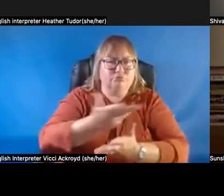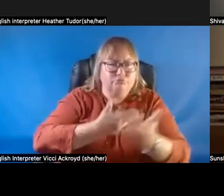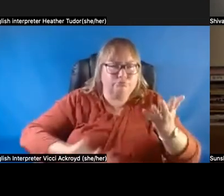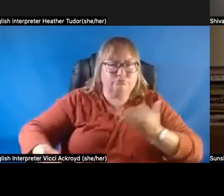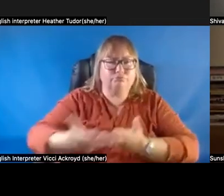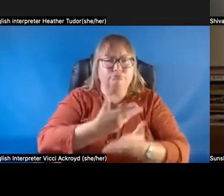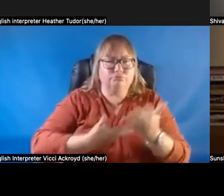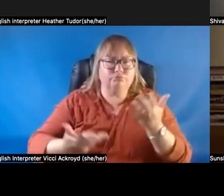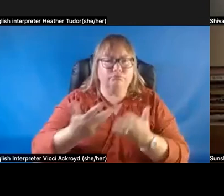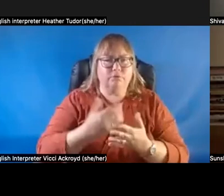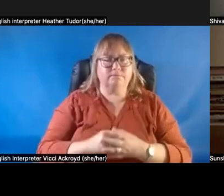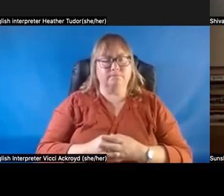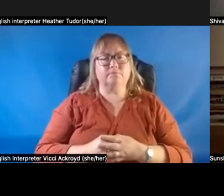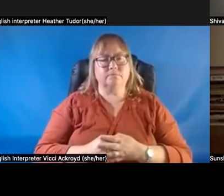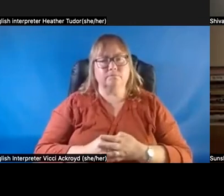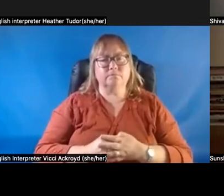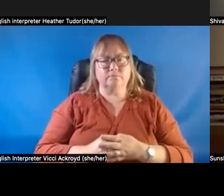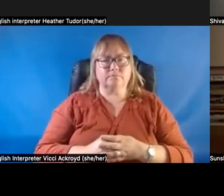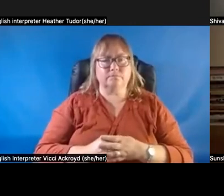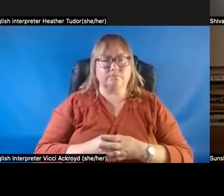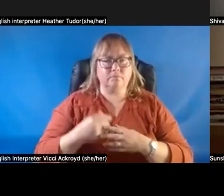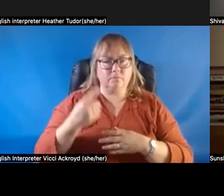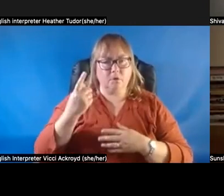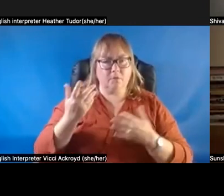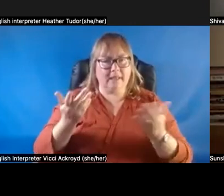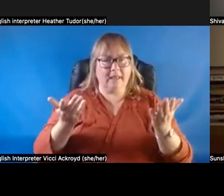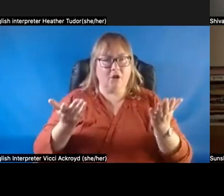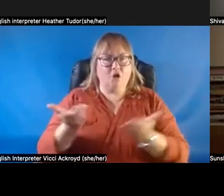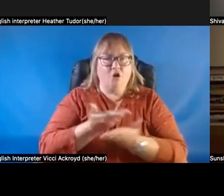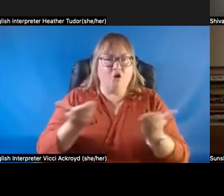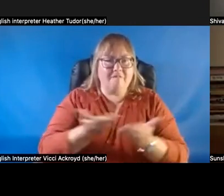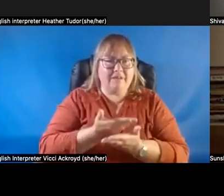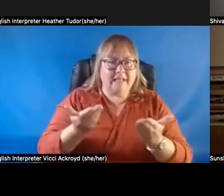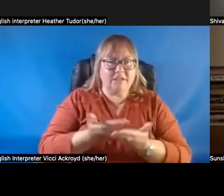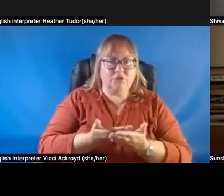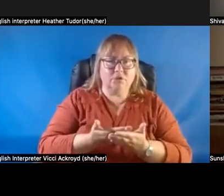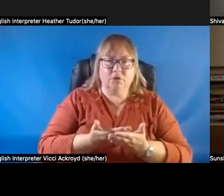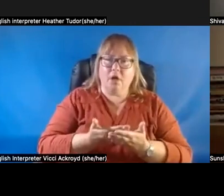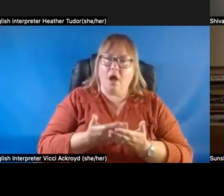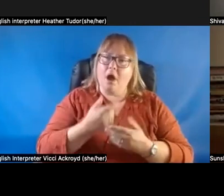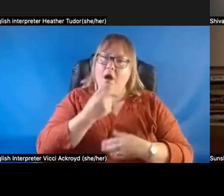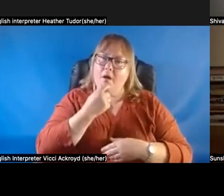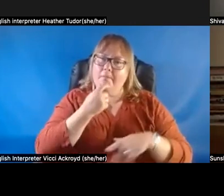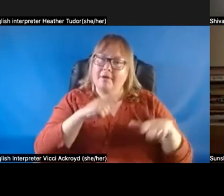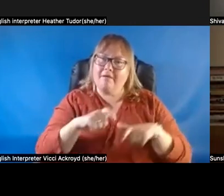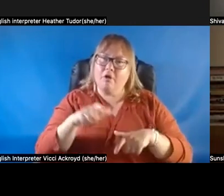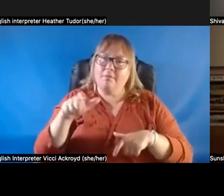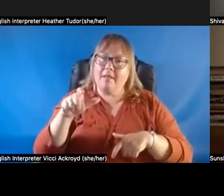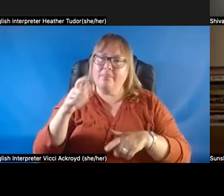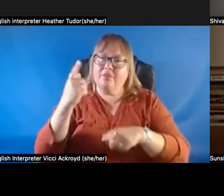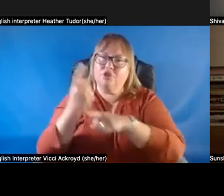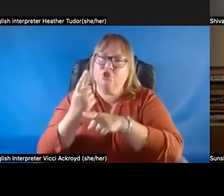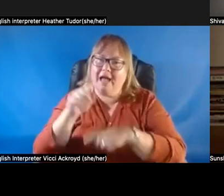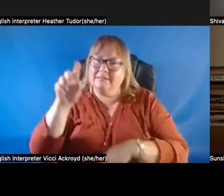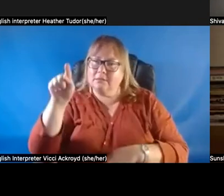maybe another way to kind of continue this conversation is to go back into the chat. I wonder for Shivani, Abhaya, and Aaliah, if